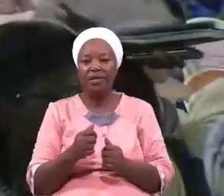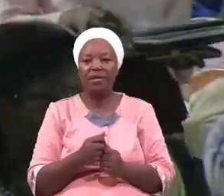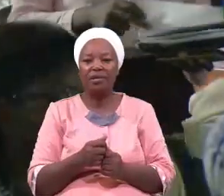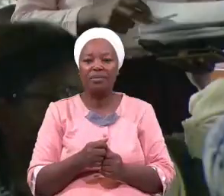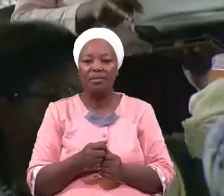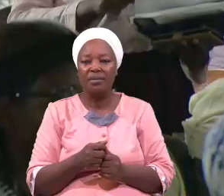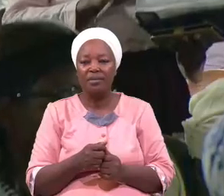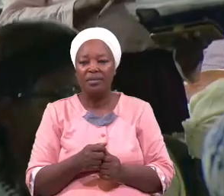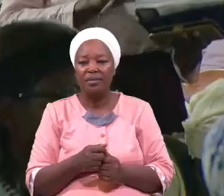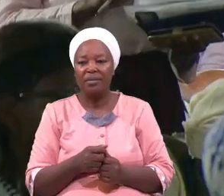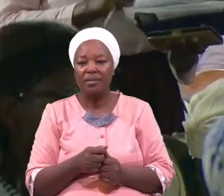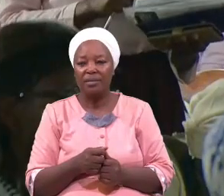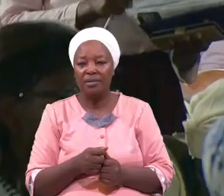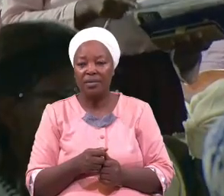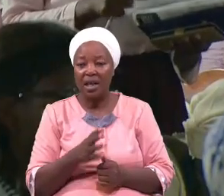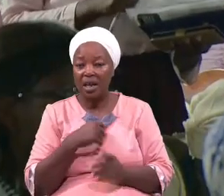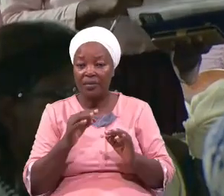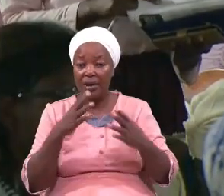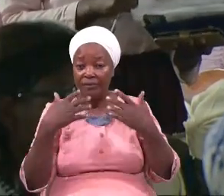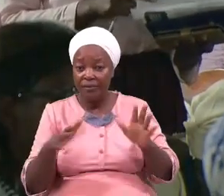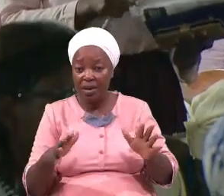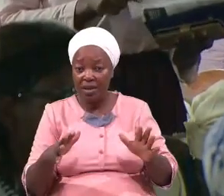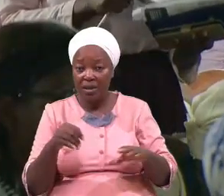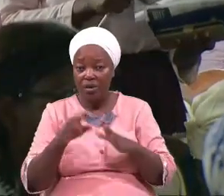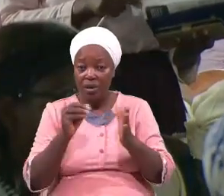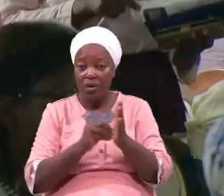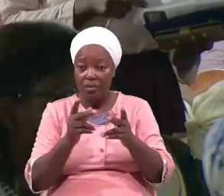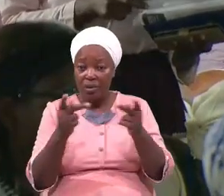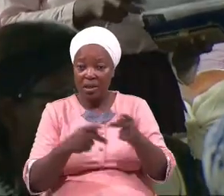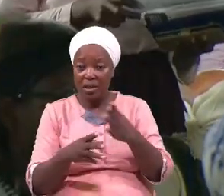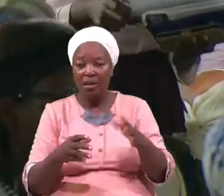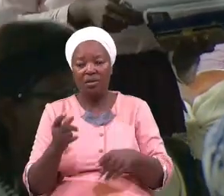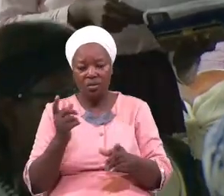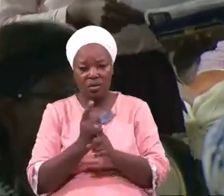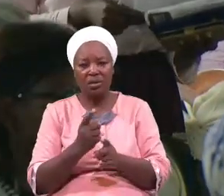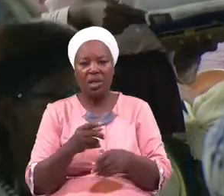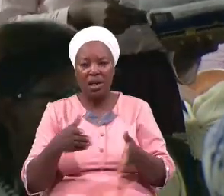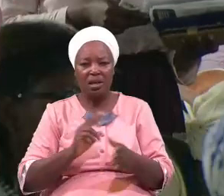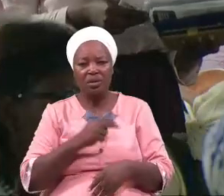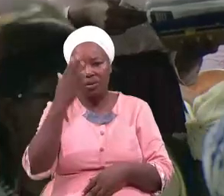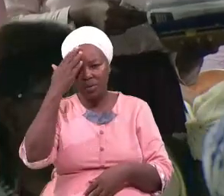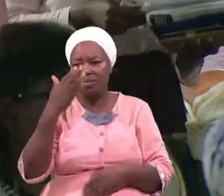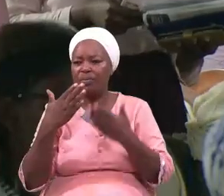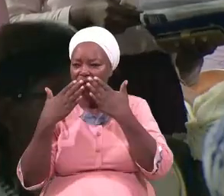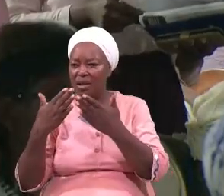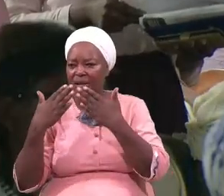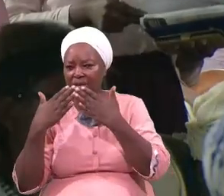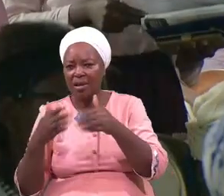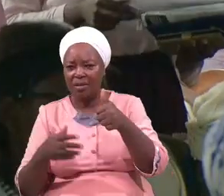finished in the area of your operation, please wave your flag and let us see. Thank you very much at the far